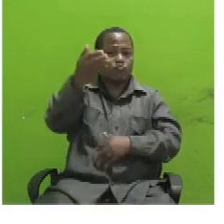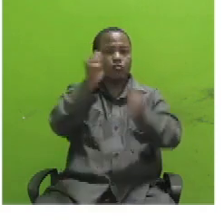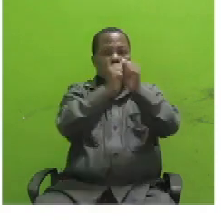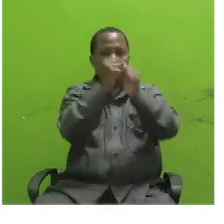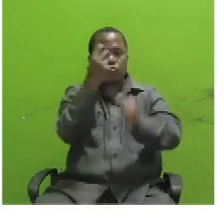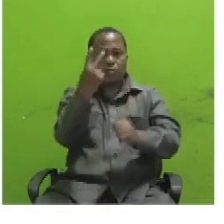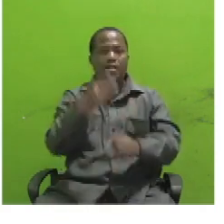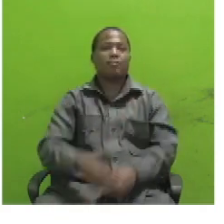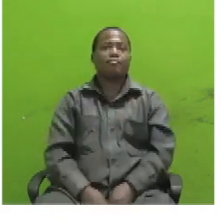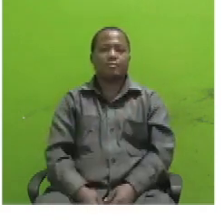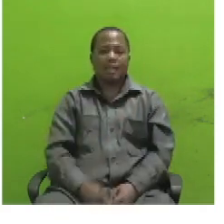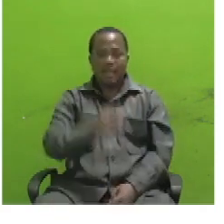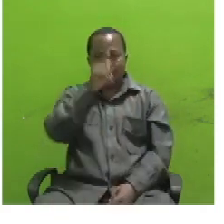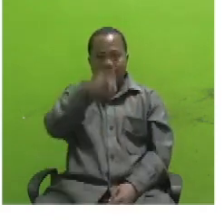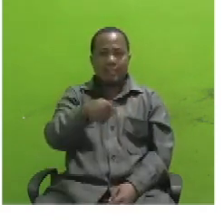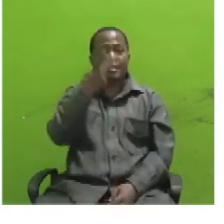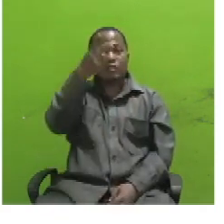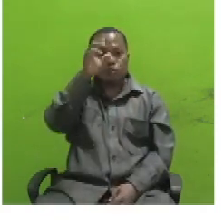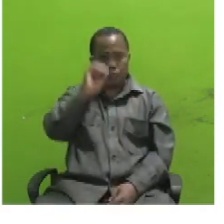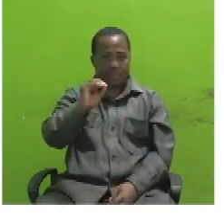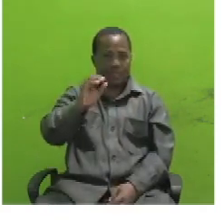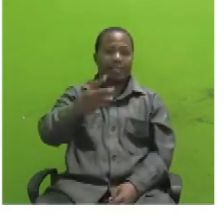10 to 12. It is